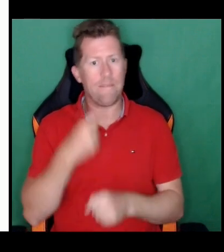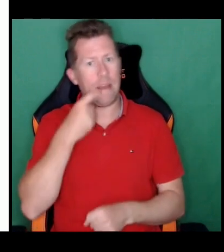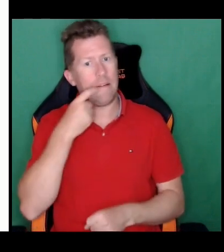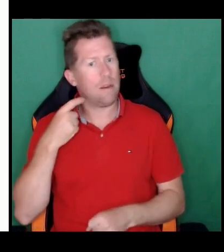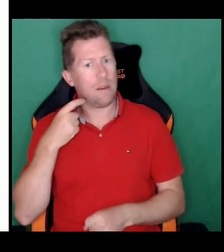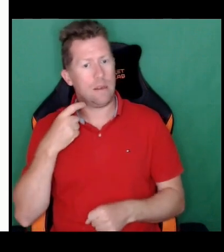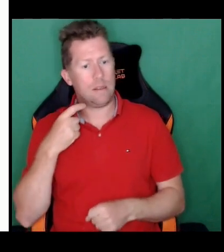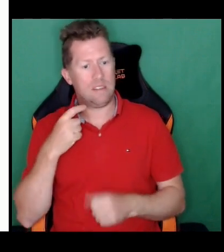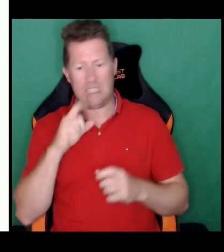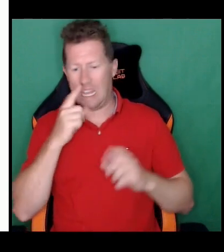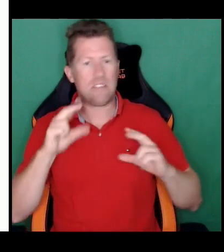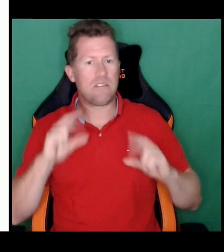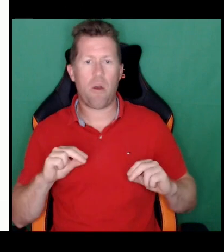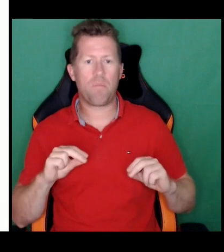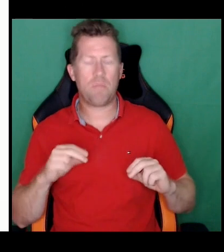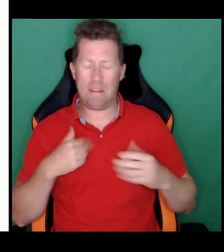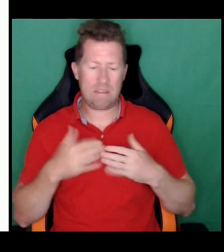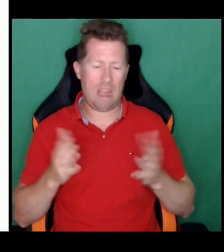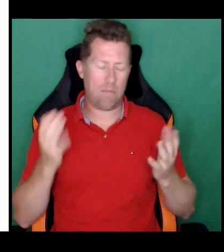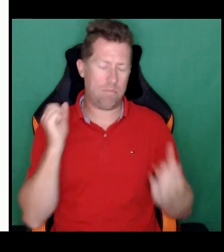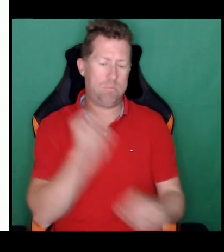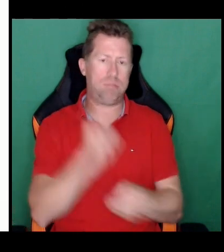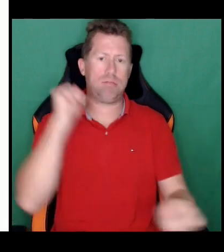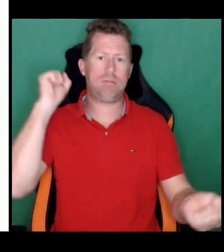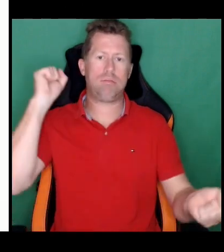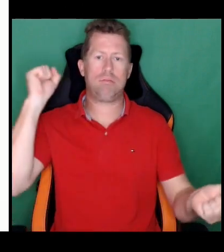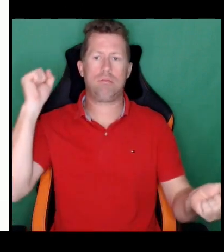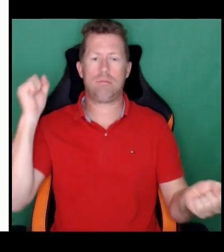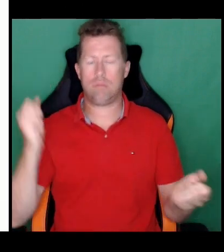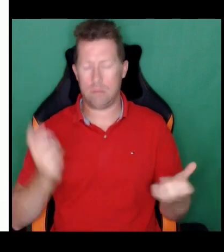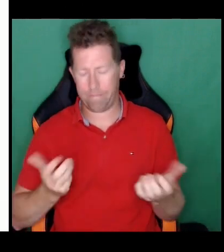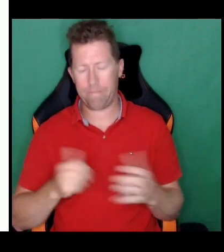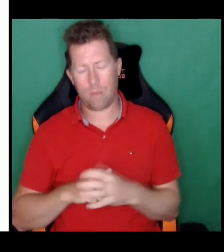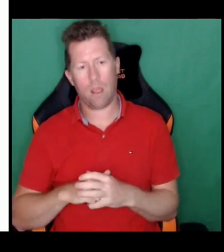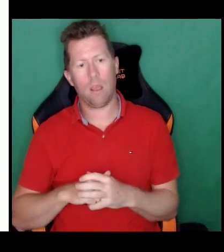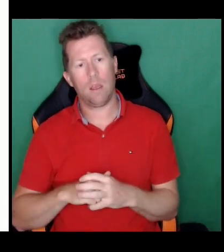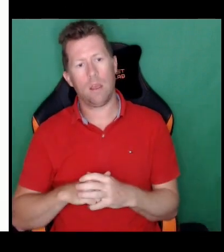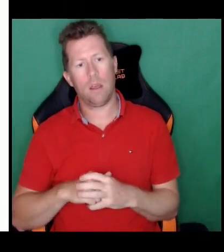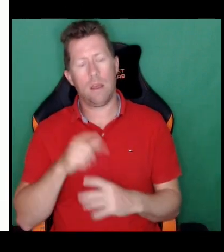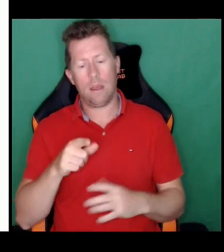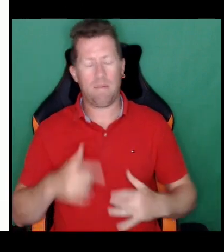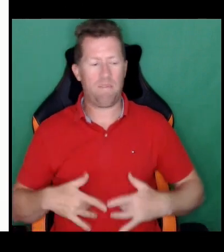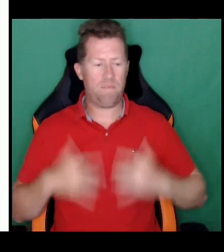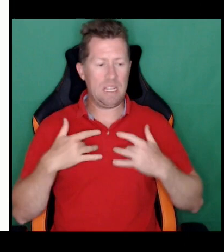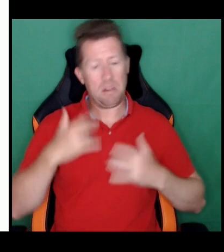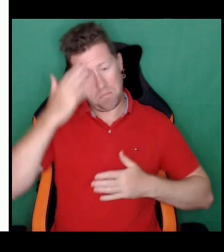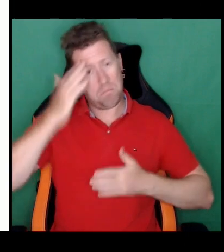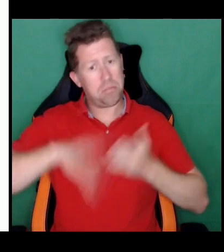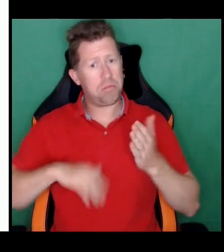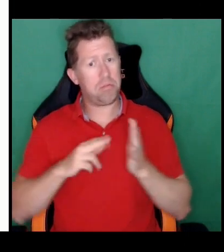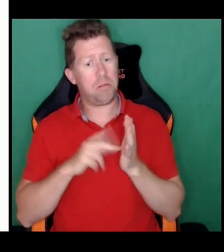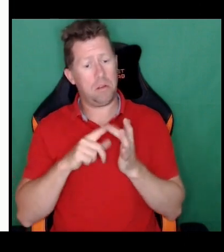once you start, and they consider themselves to be addicted. They believe that they know a lot about